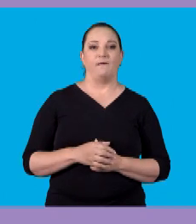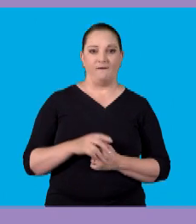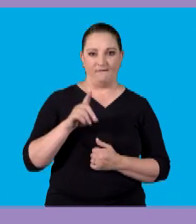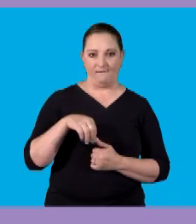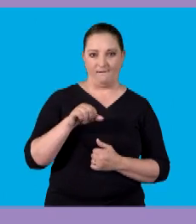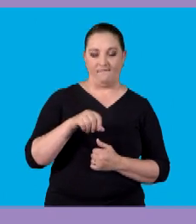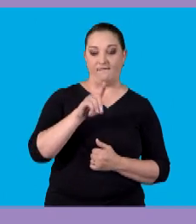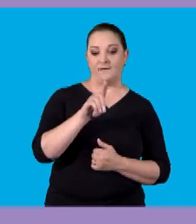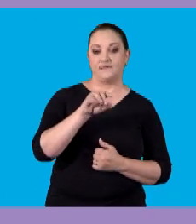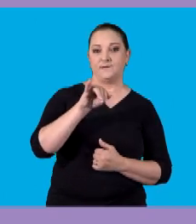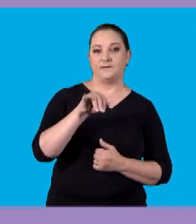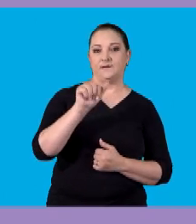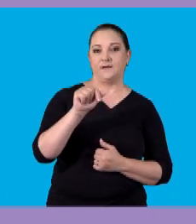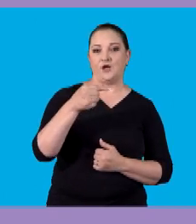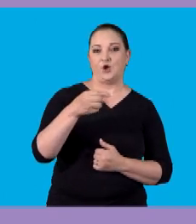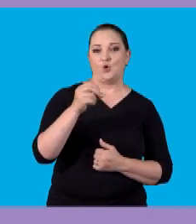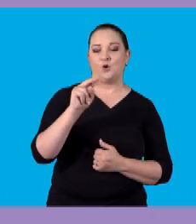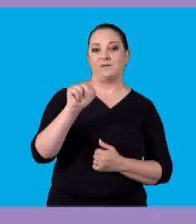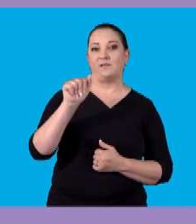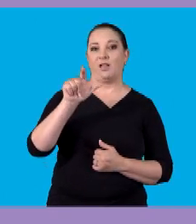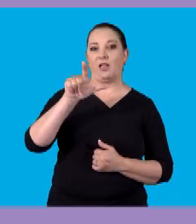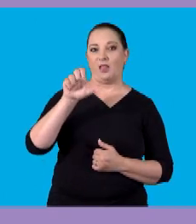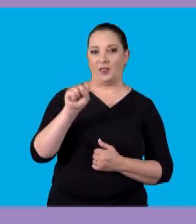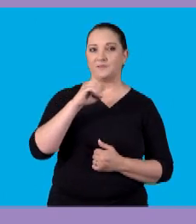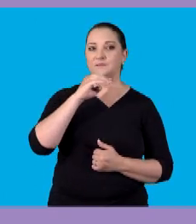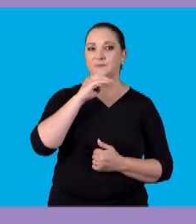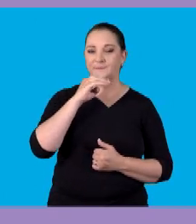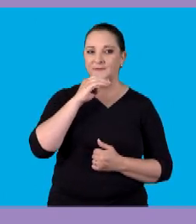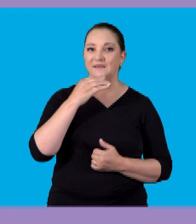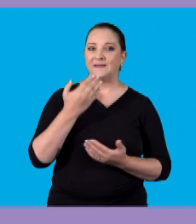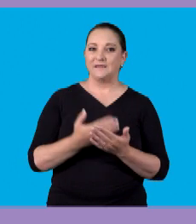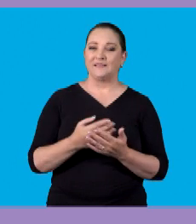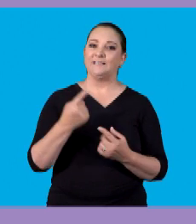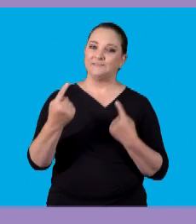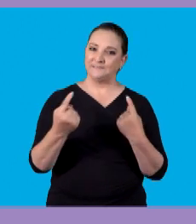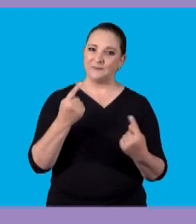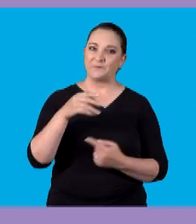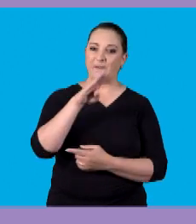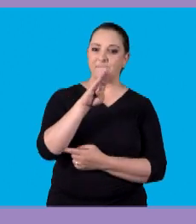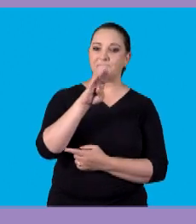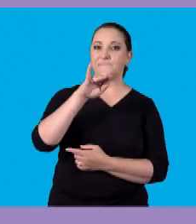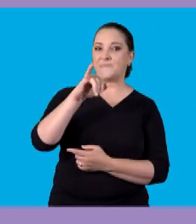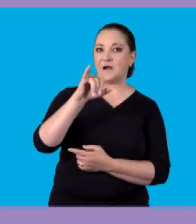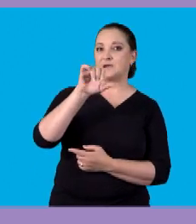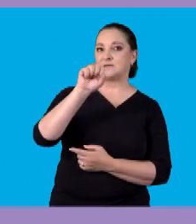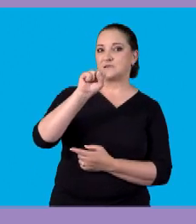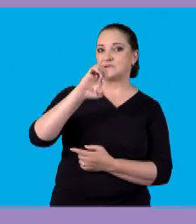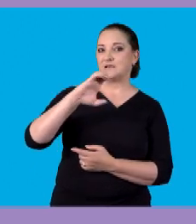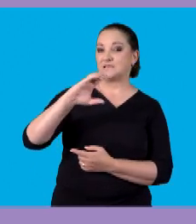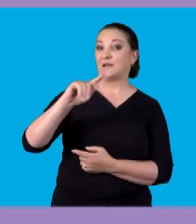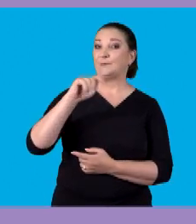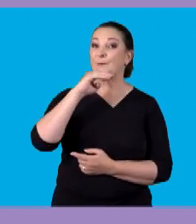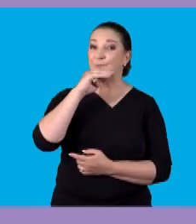the diagonals of a parallelogram bisect each other. And you remember, to bisect is to